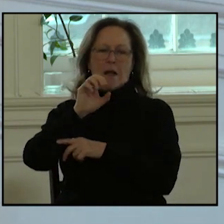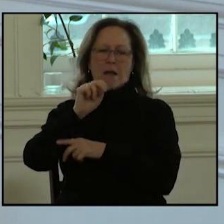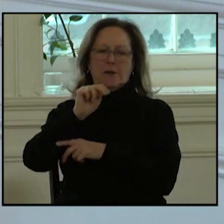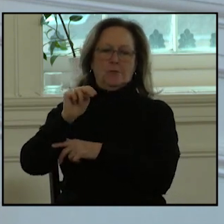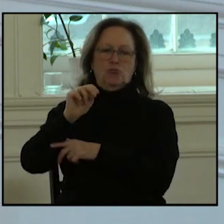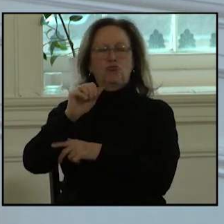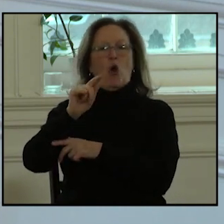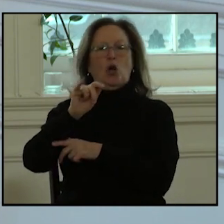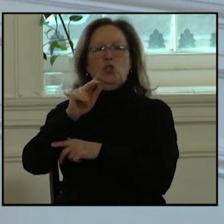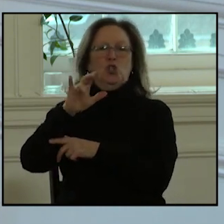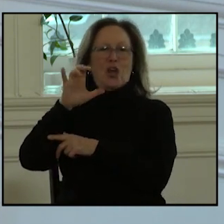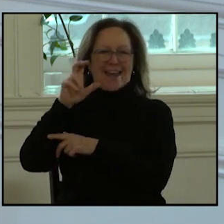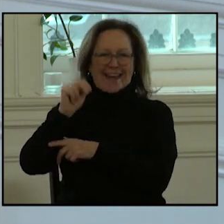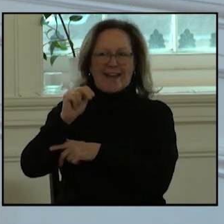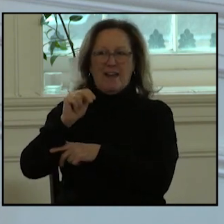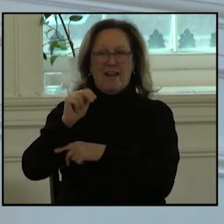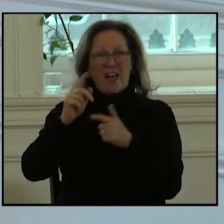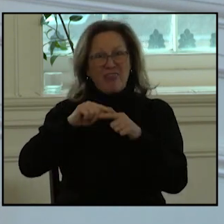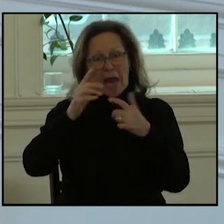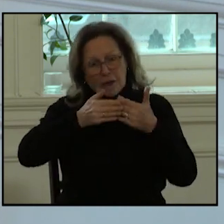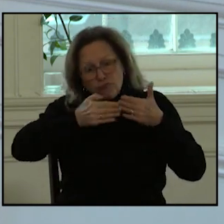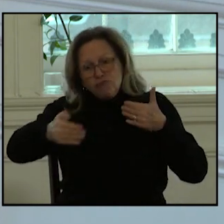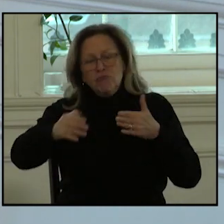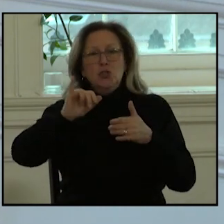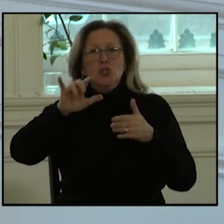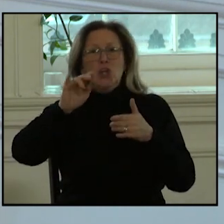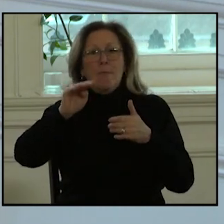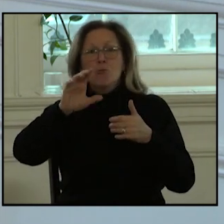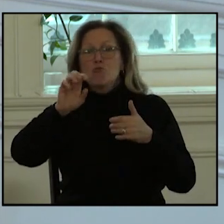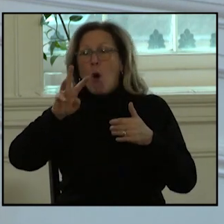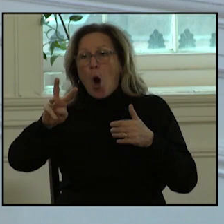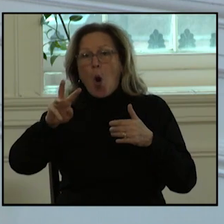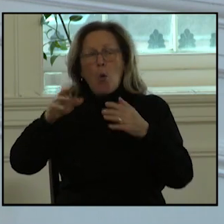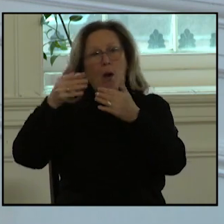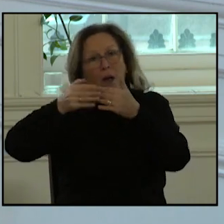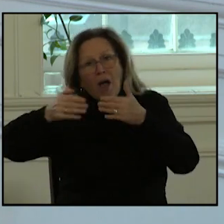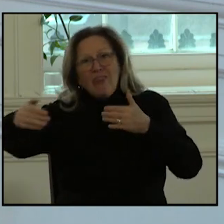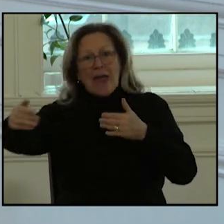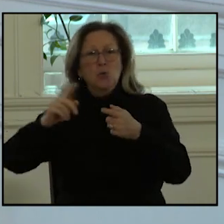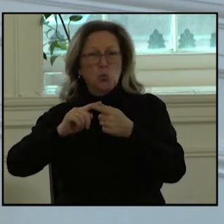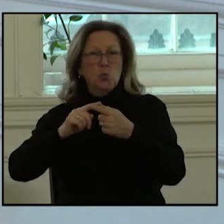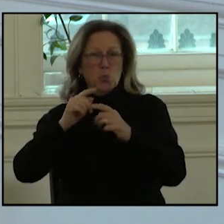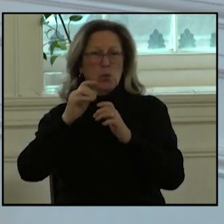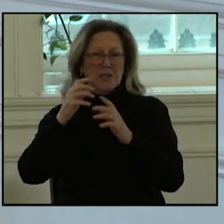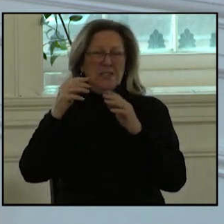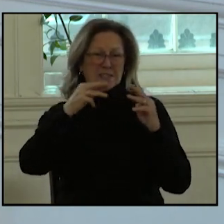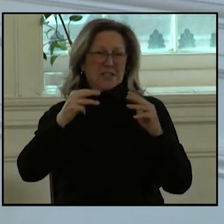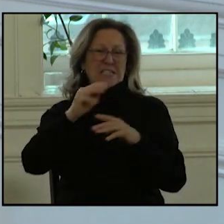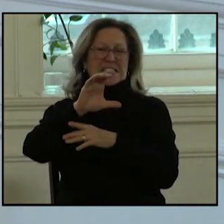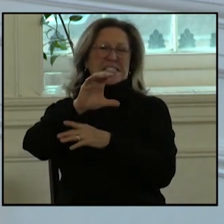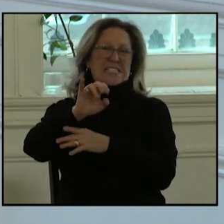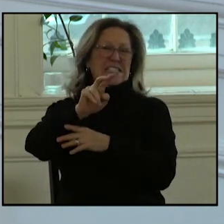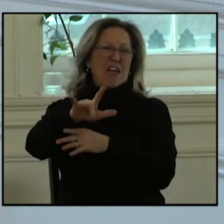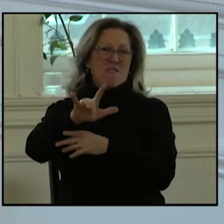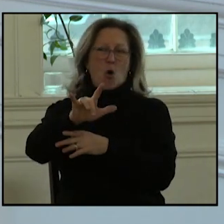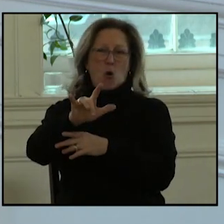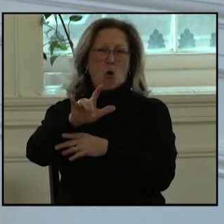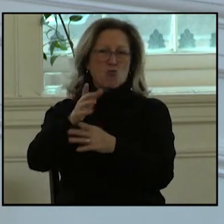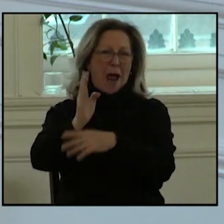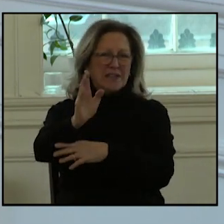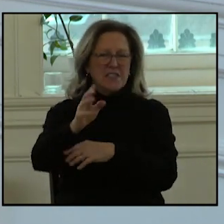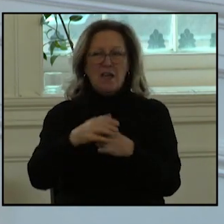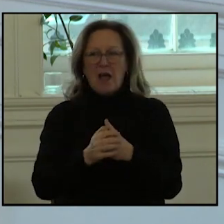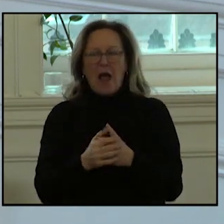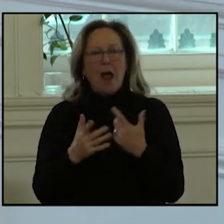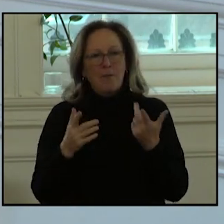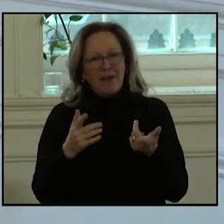era. Jim Crow goes all the way to 1964 until the Civil Rights. So in reality, from 1964 to the day is really